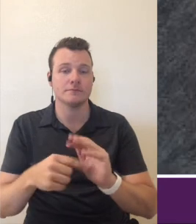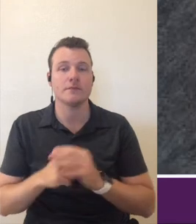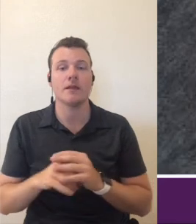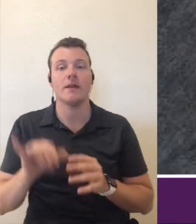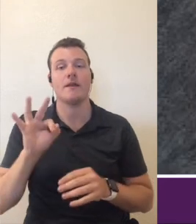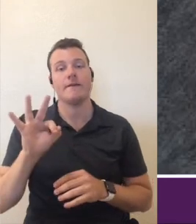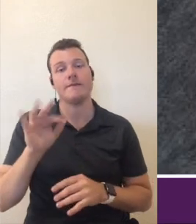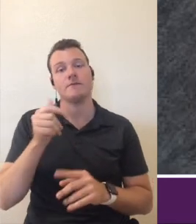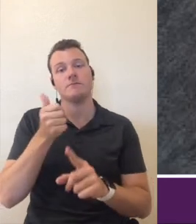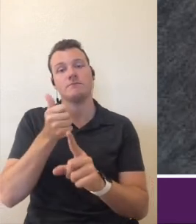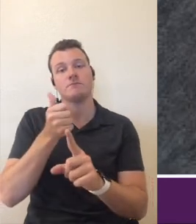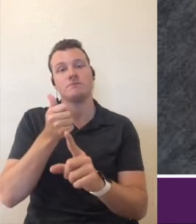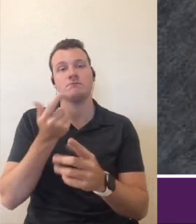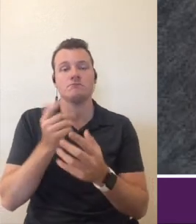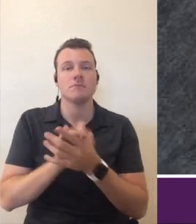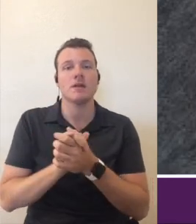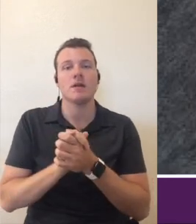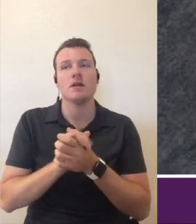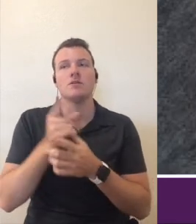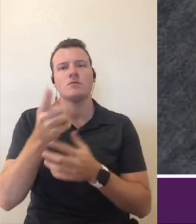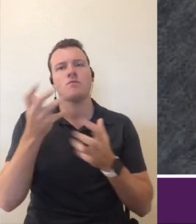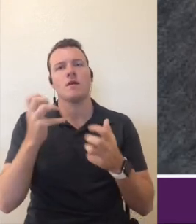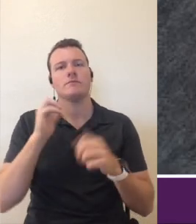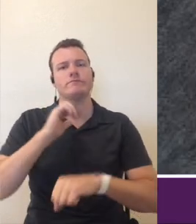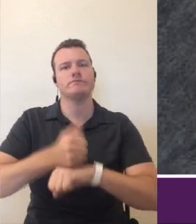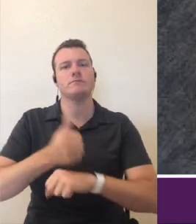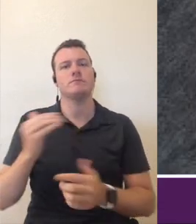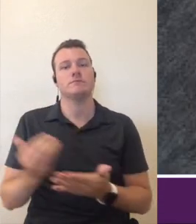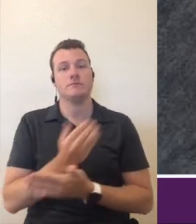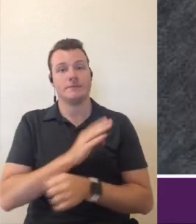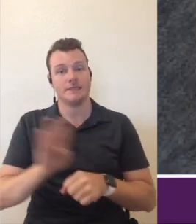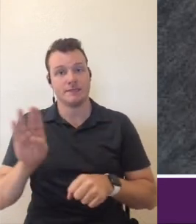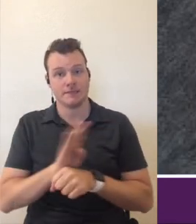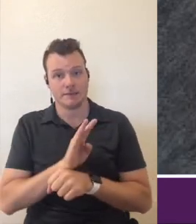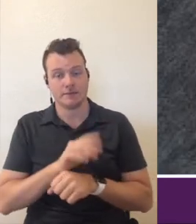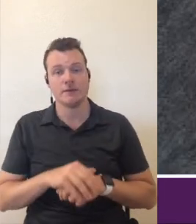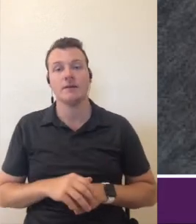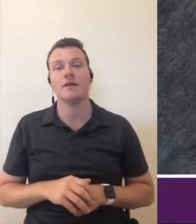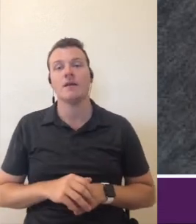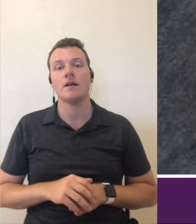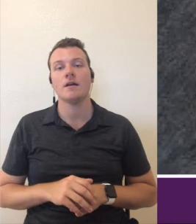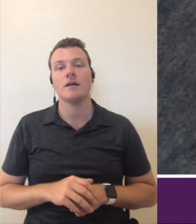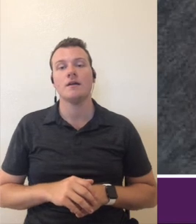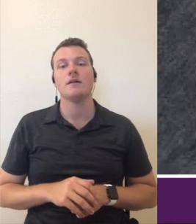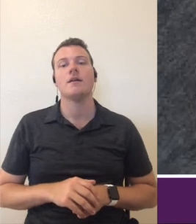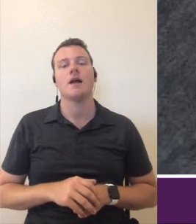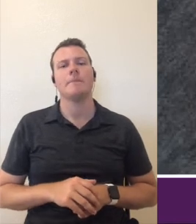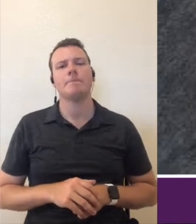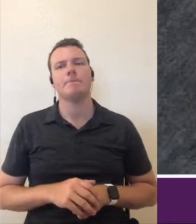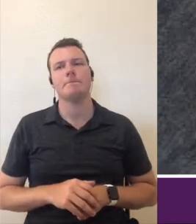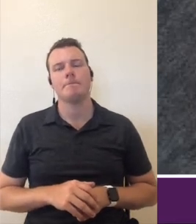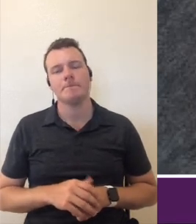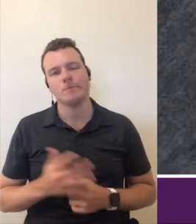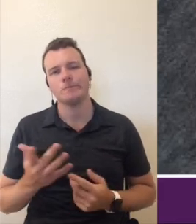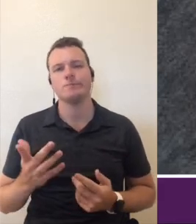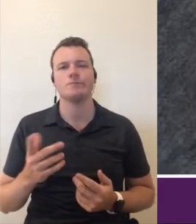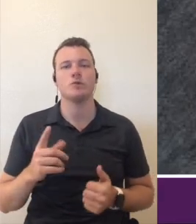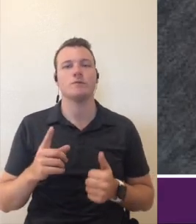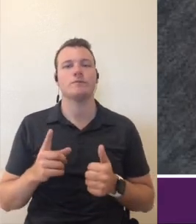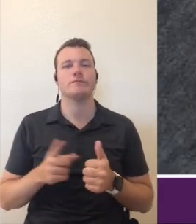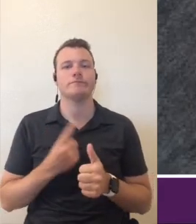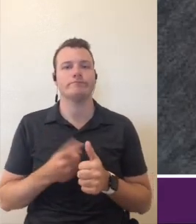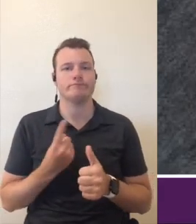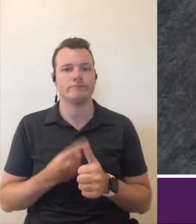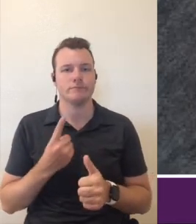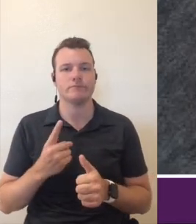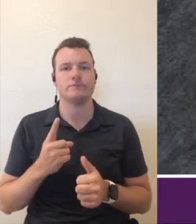So I do know, so for example, if you are looking at starting a new business, some